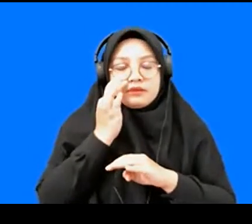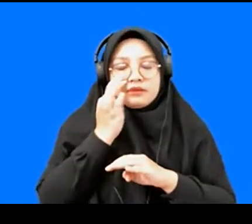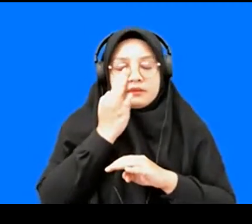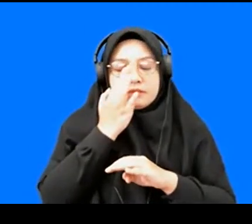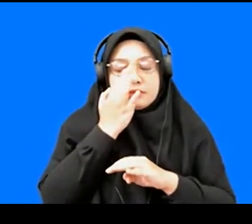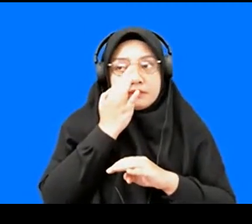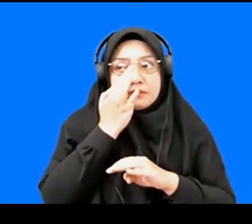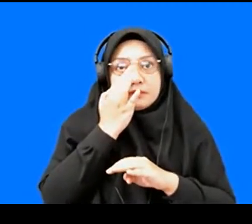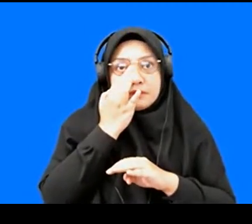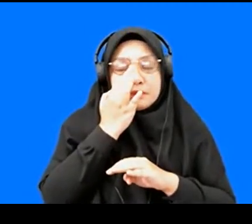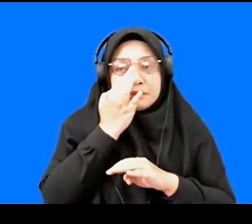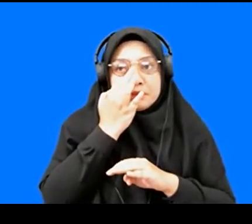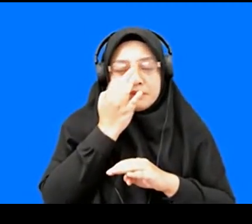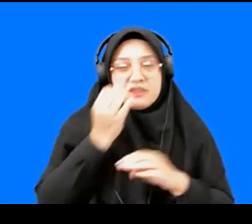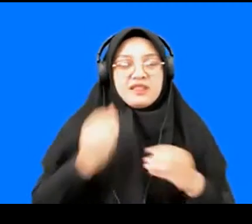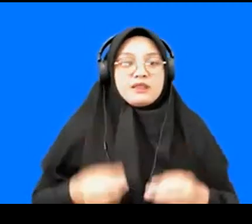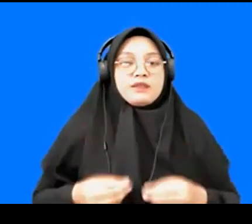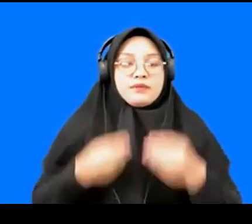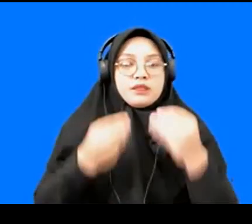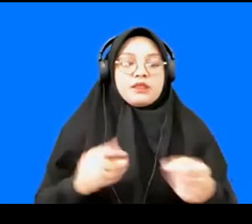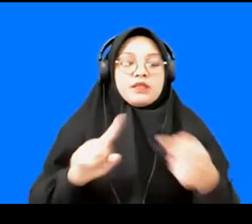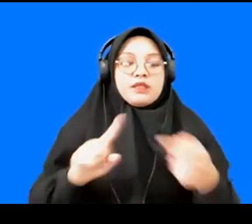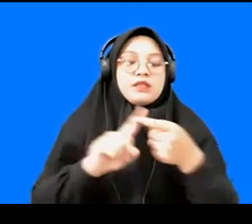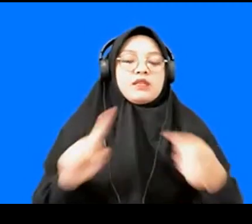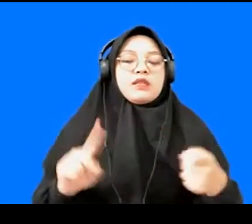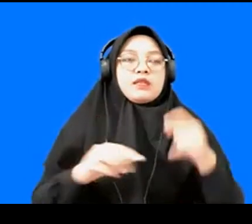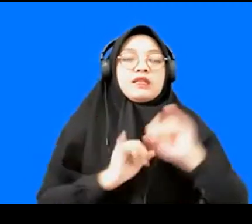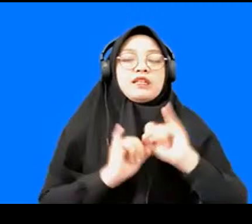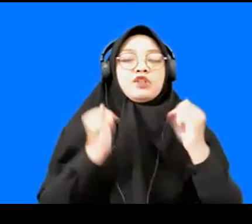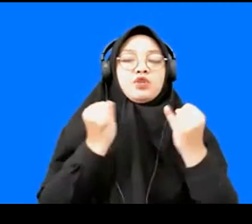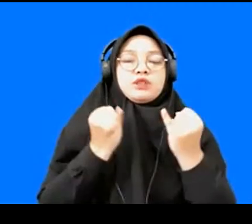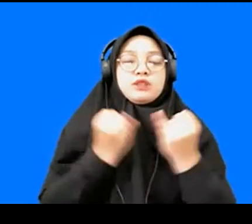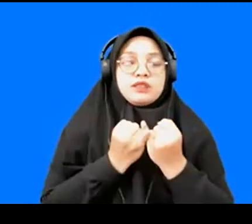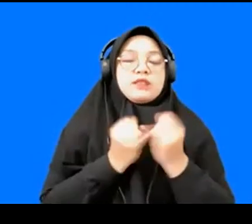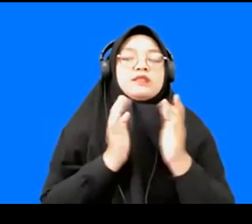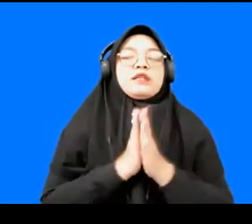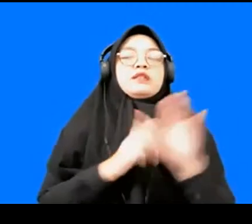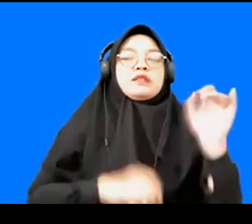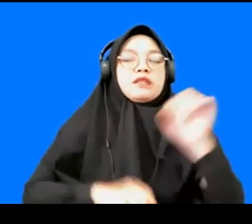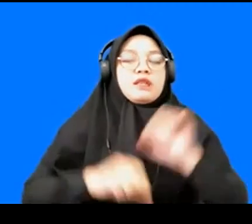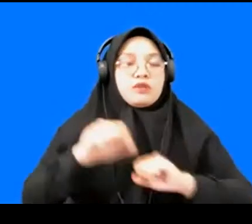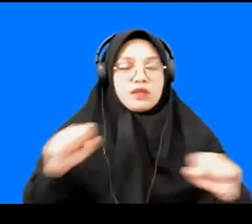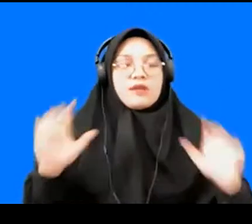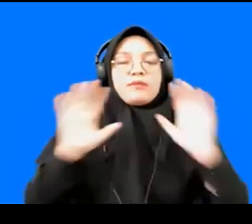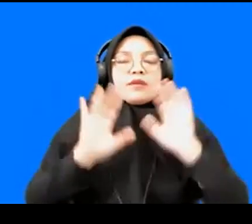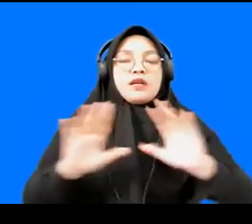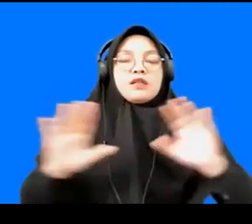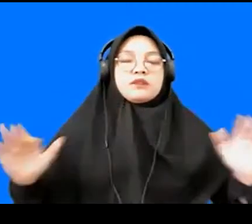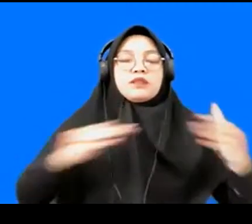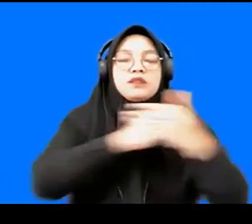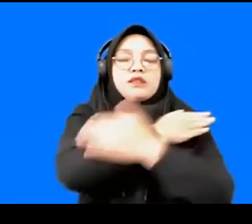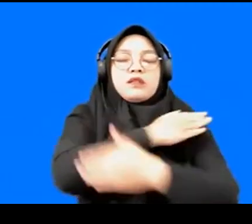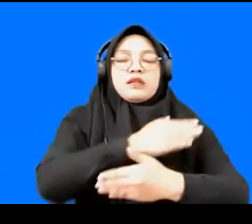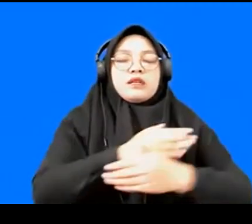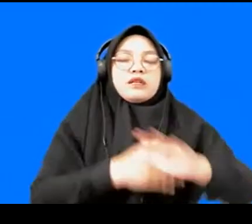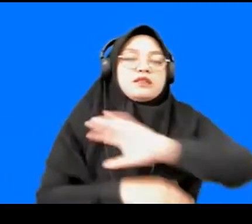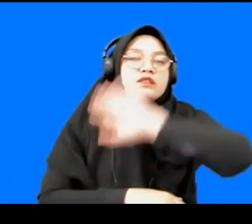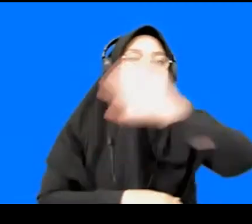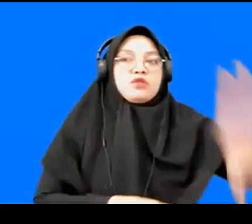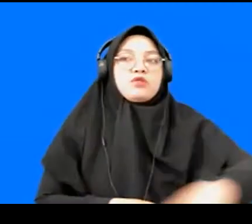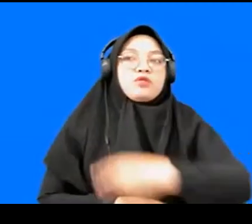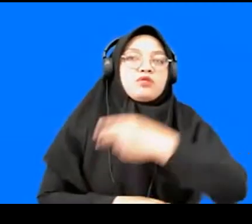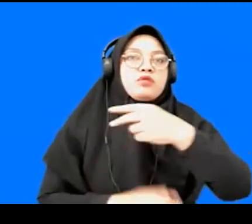by most of the countries in the world. And then another, there is a free market floating. Only